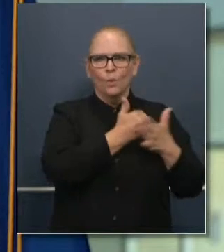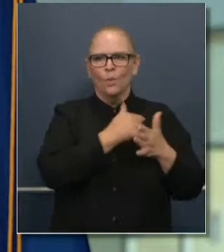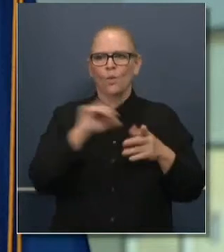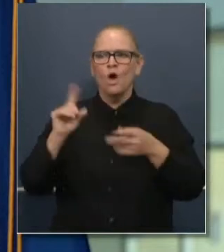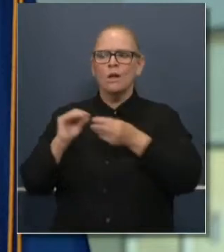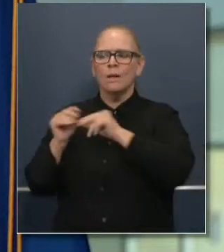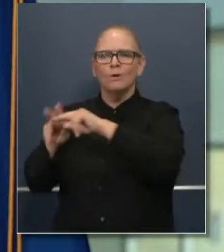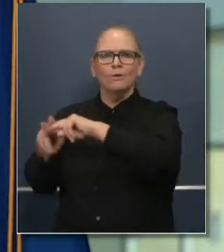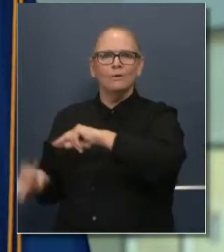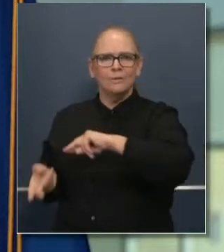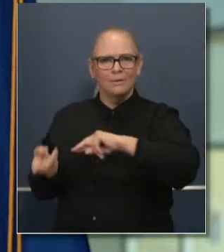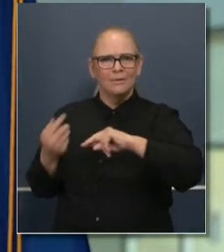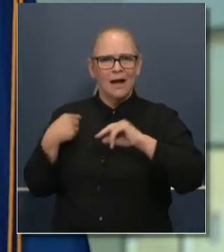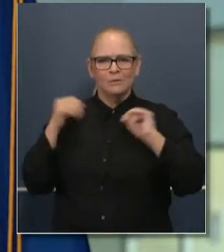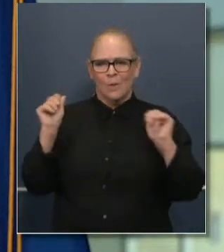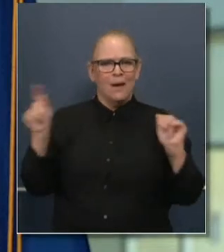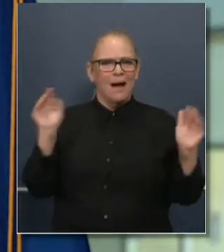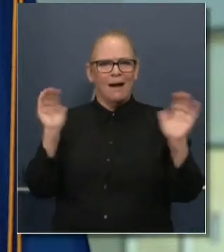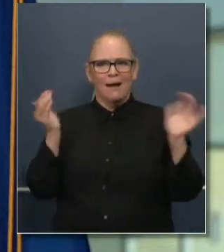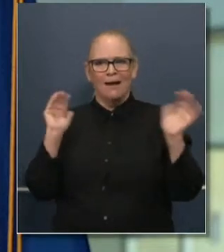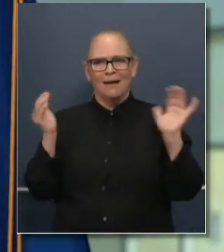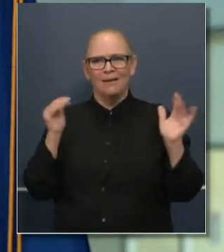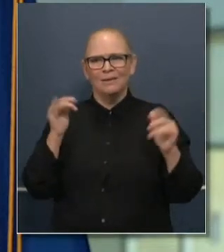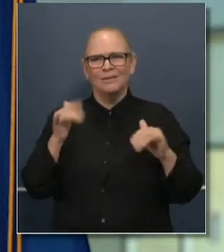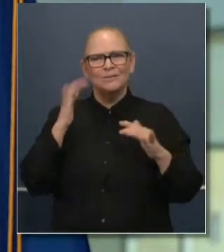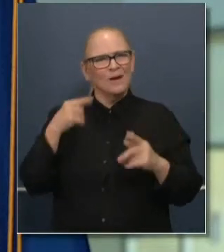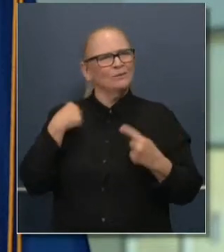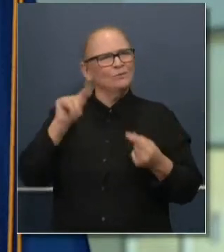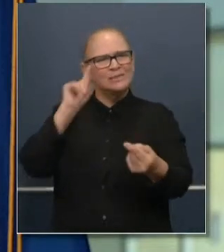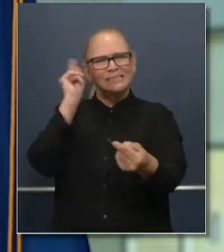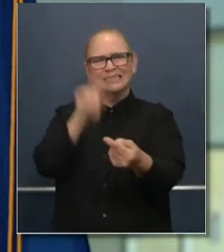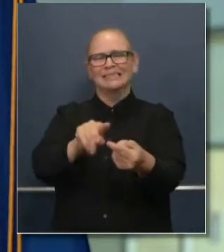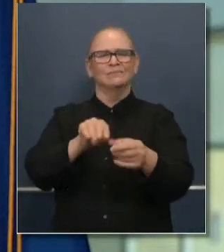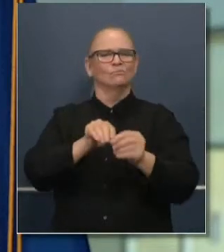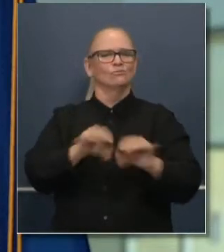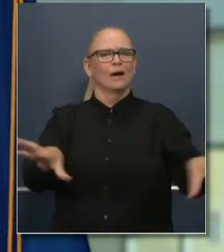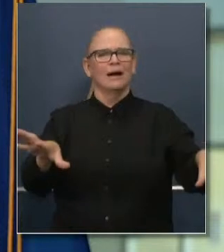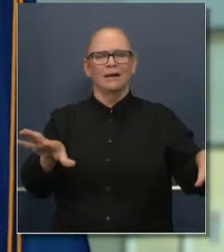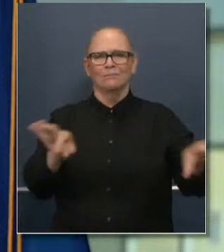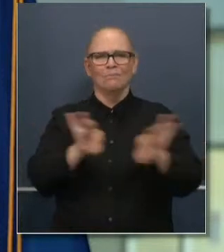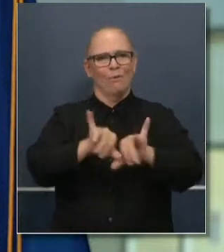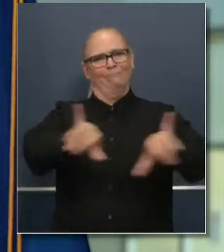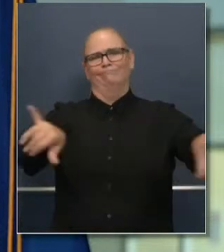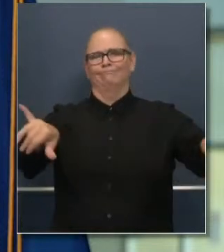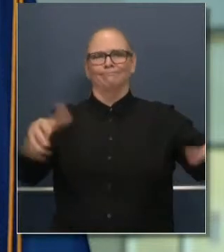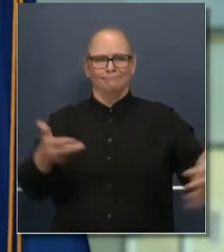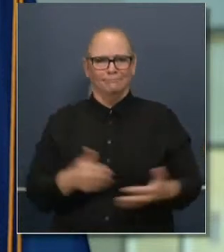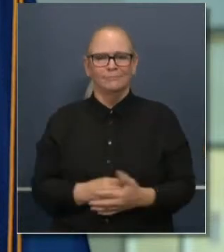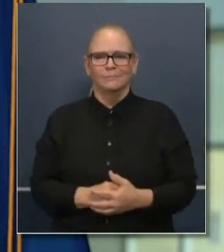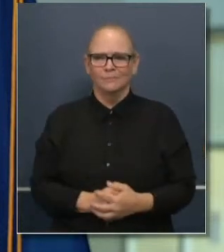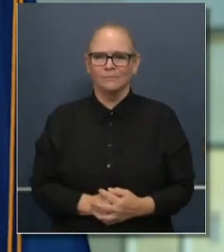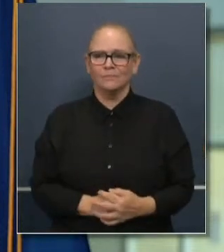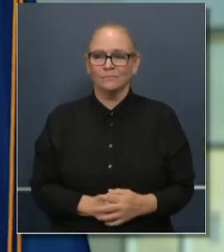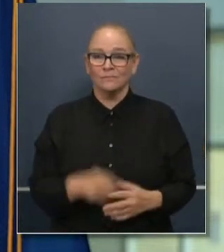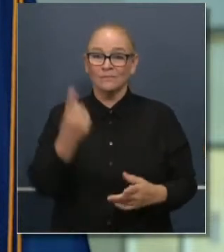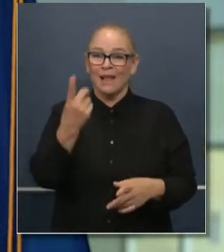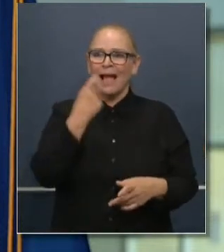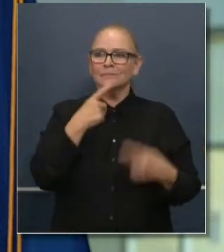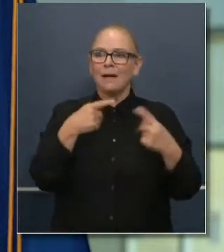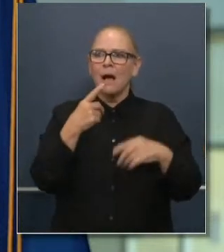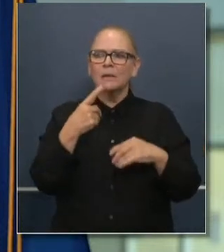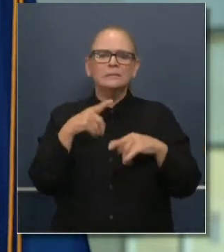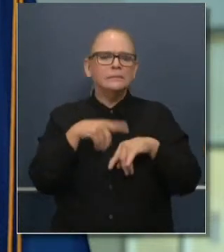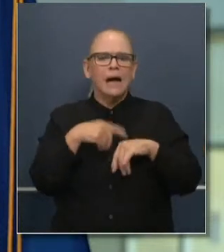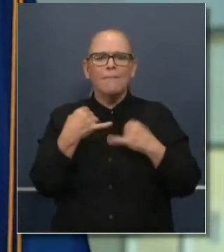become big outbreaks as we try to reduce transmission. Your excellent question about when somebody should be tested. About 3